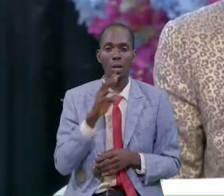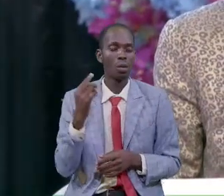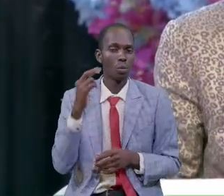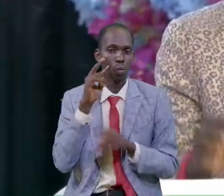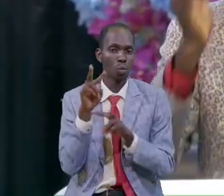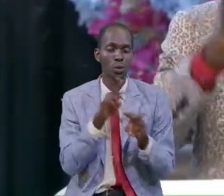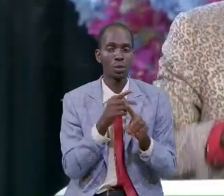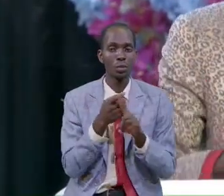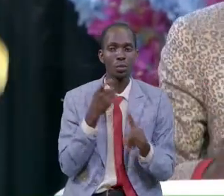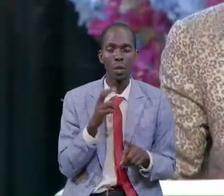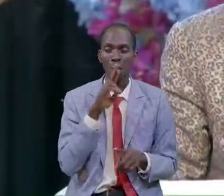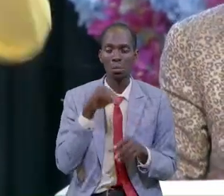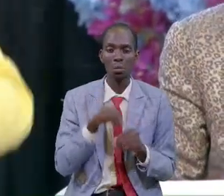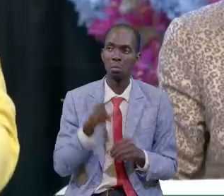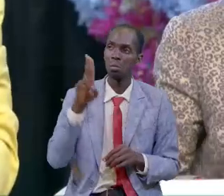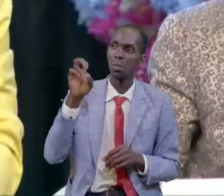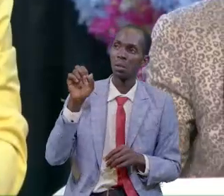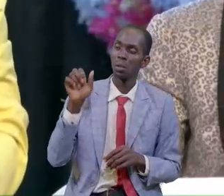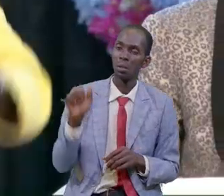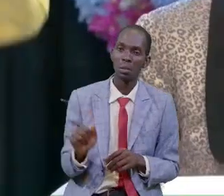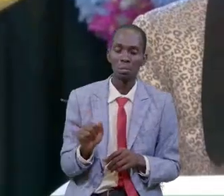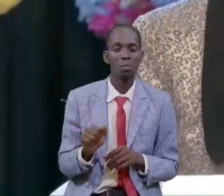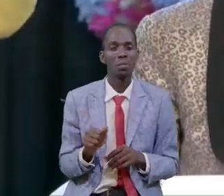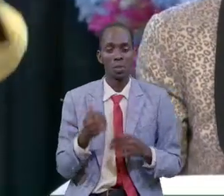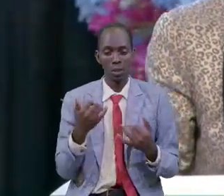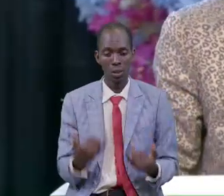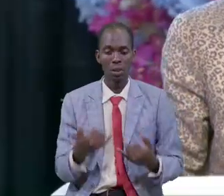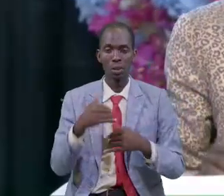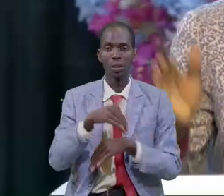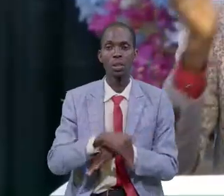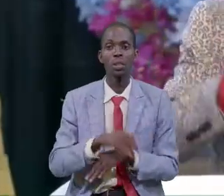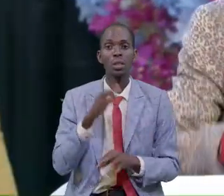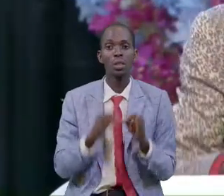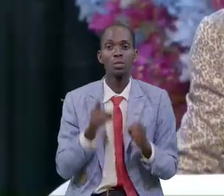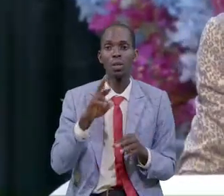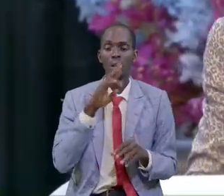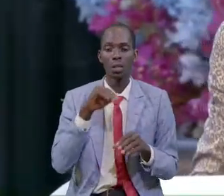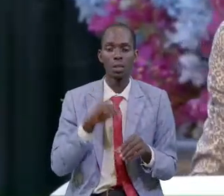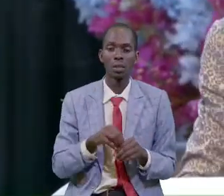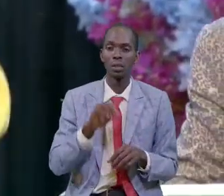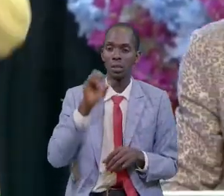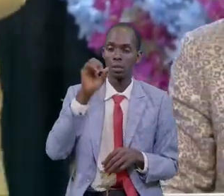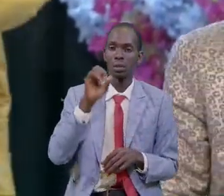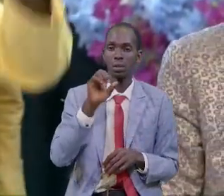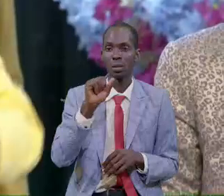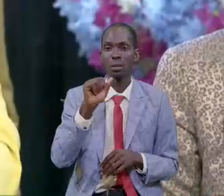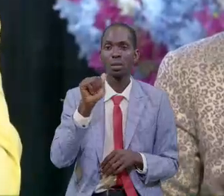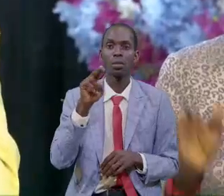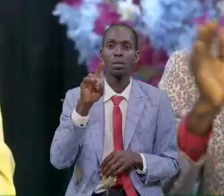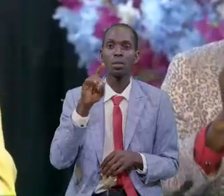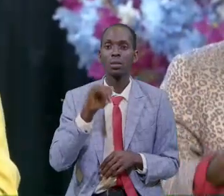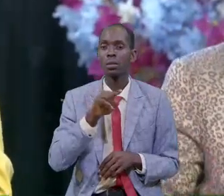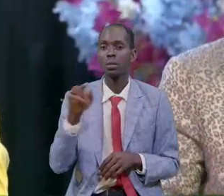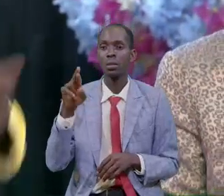USA? Oh, America, man. Tonight, Anaji. If you are in Saudi Arabia, so Saudi Arabia. If you are in Gambia,